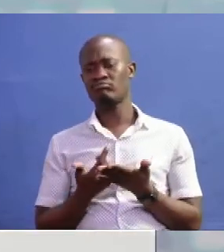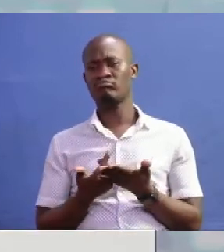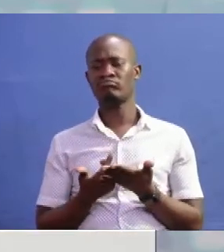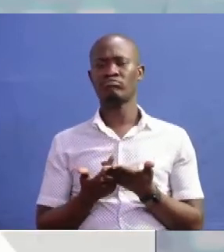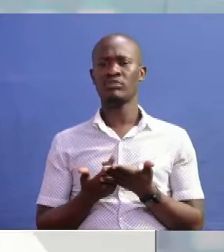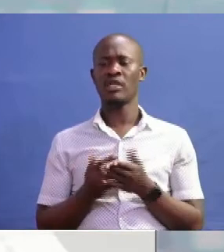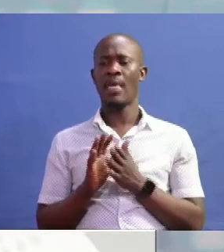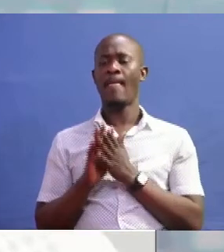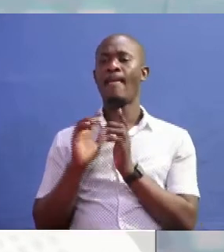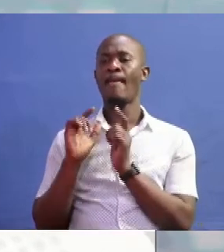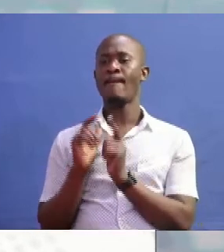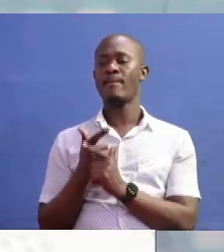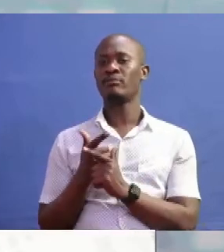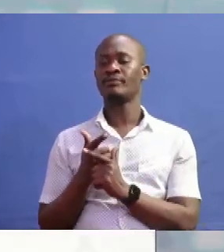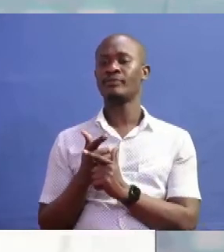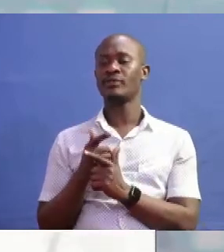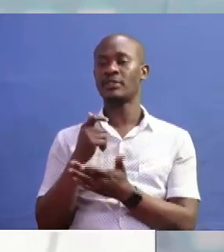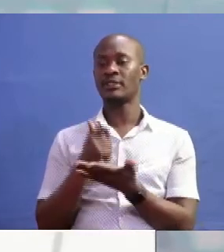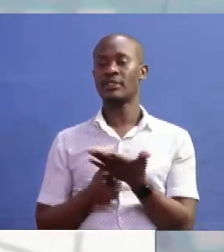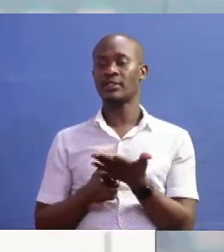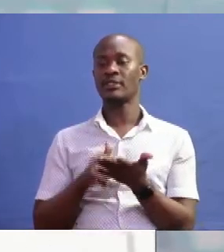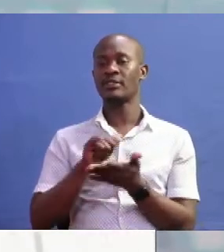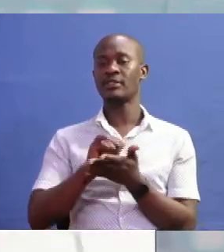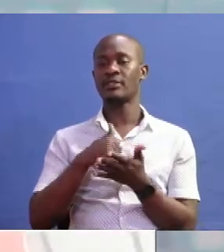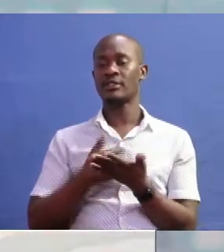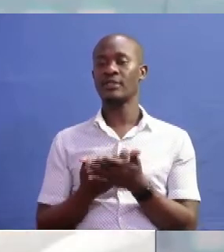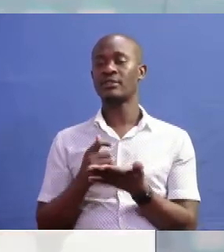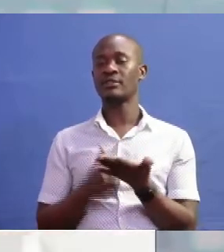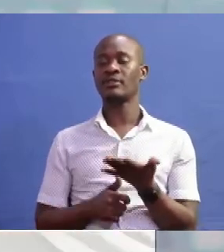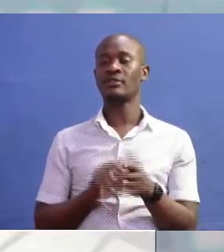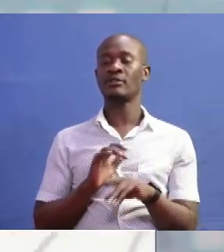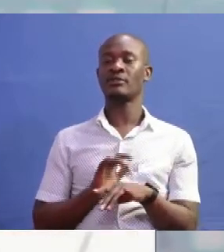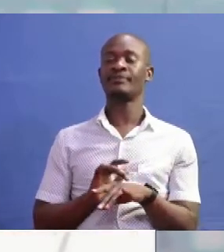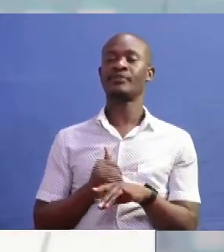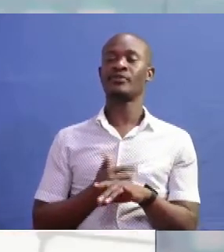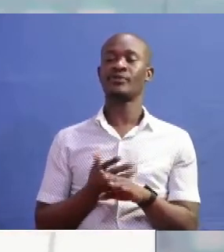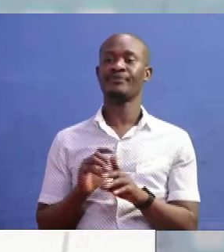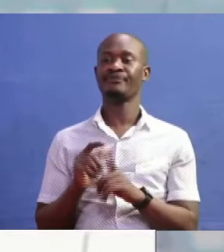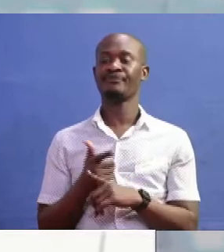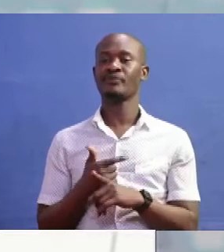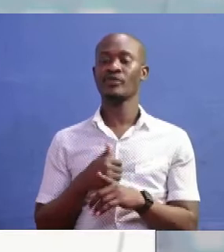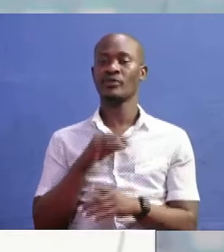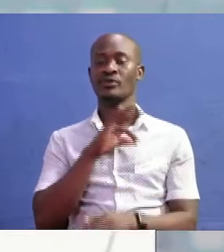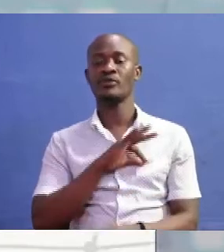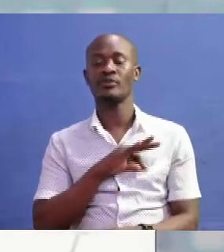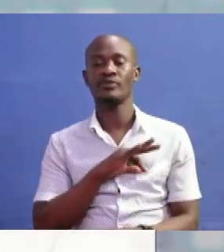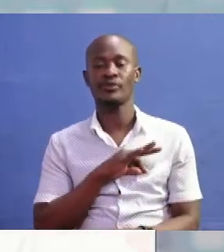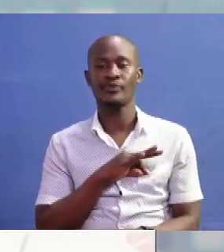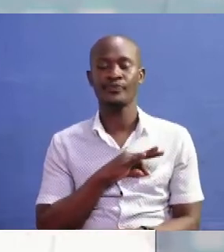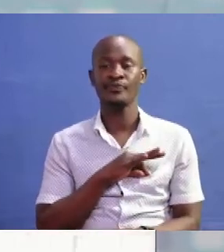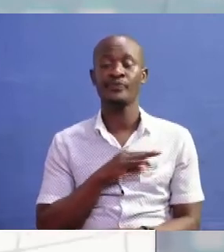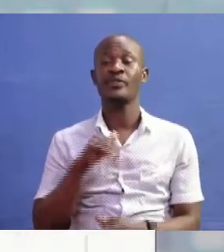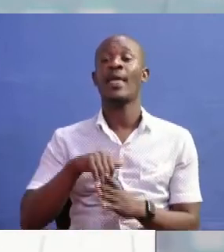the different taxes that are taxed on different investment vehicles. Right. But in